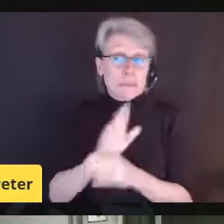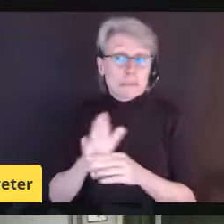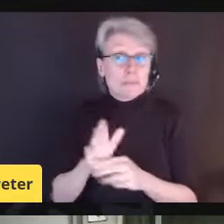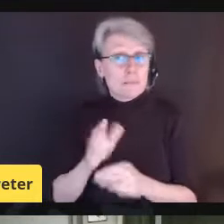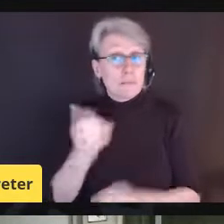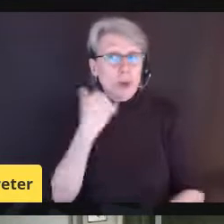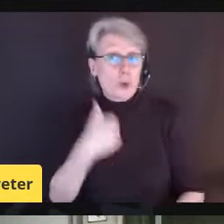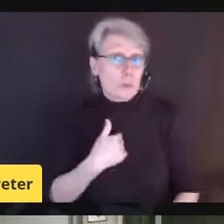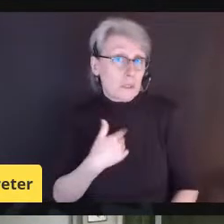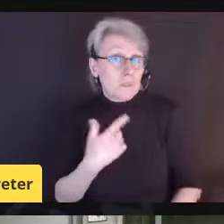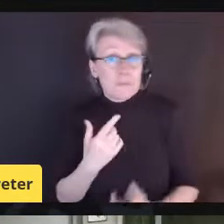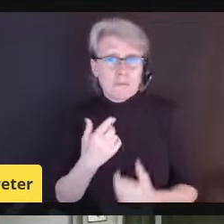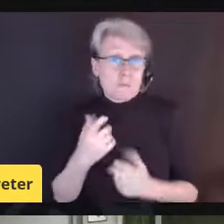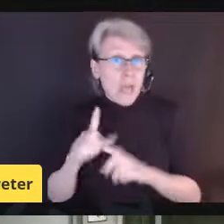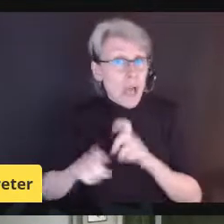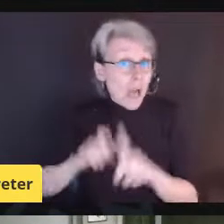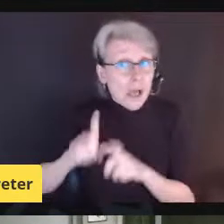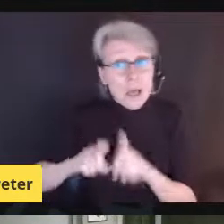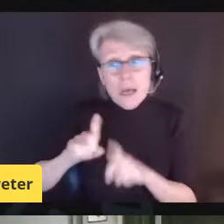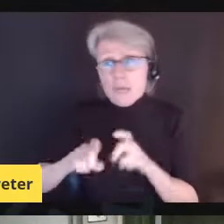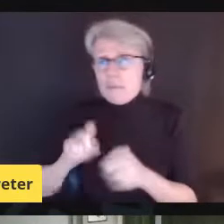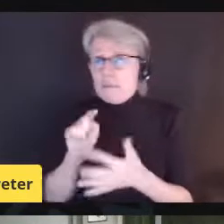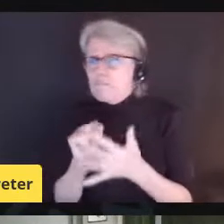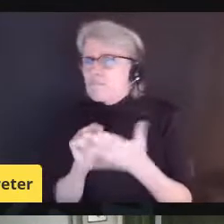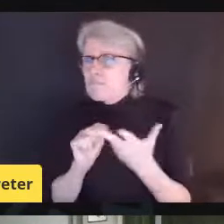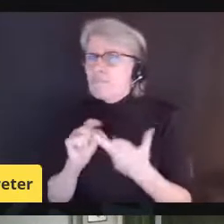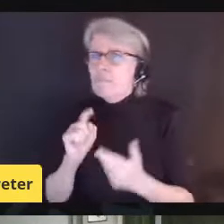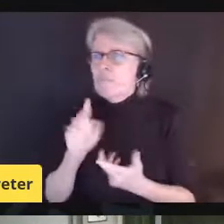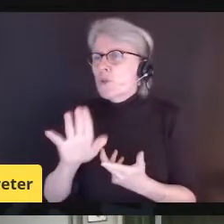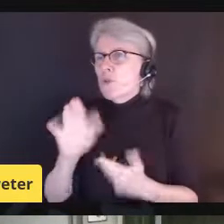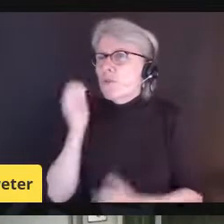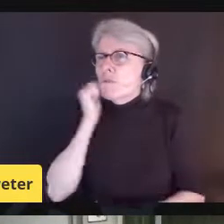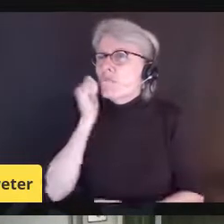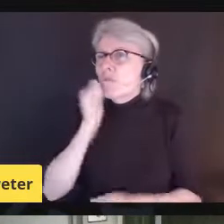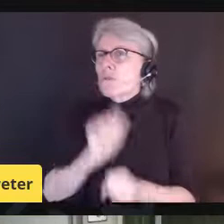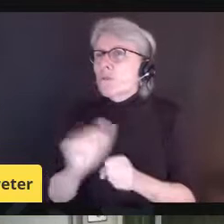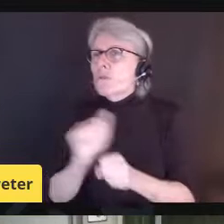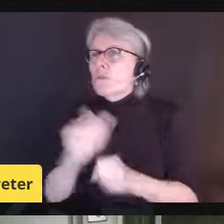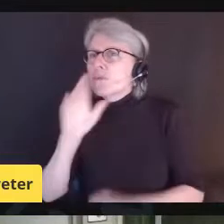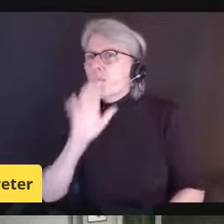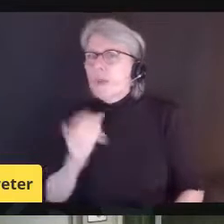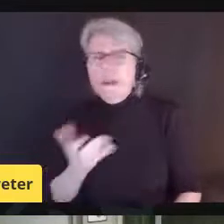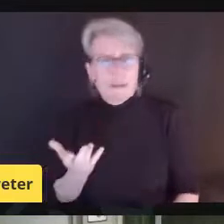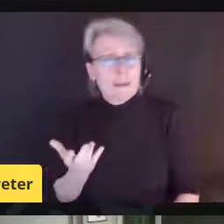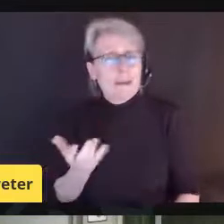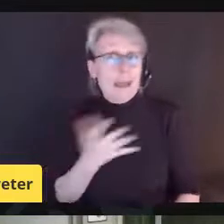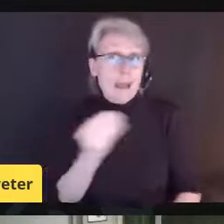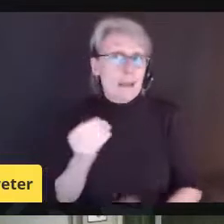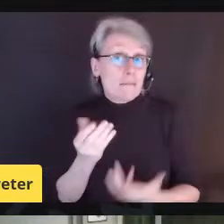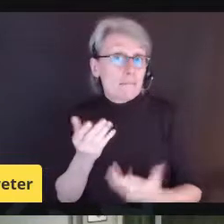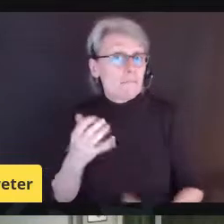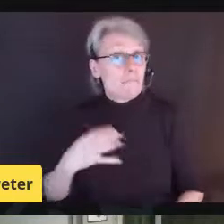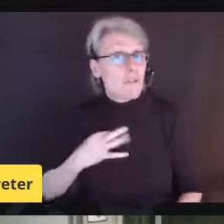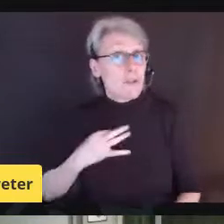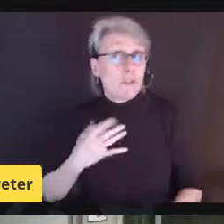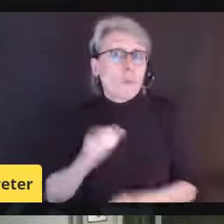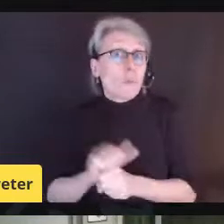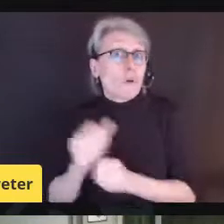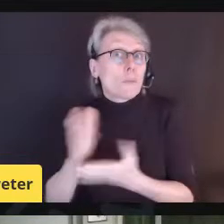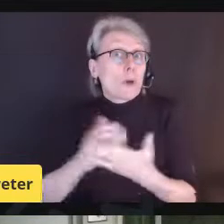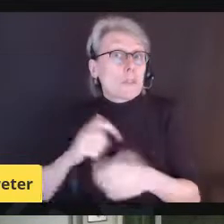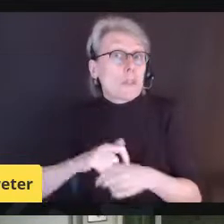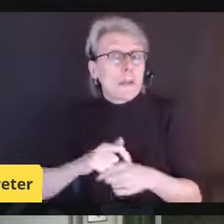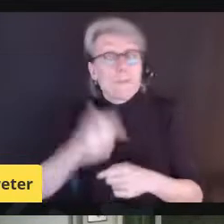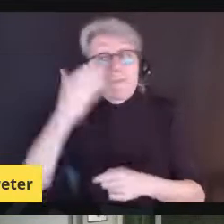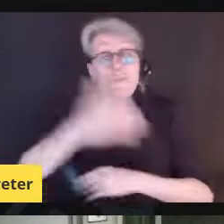just ask questions to a funeral director, ask what the day-to-day life is, and even work part-time in a funeral home doing